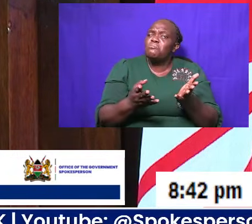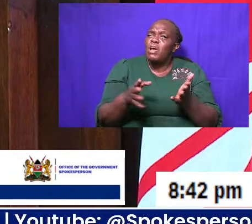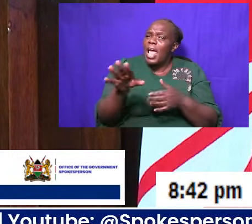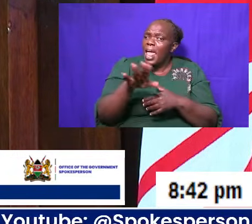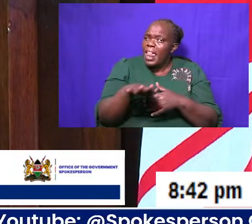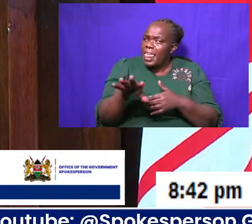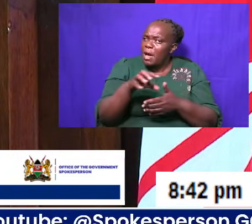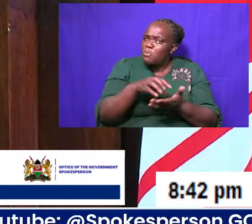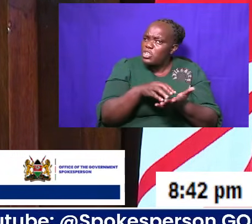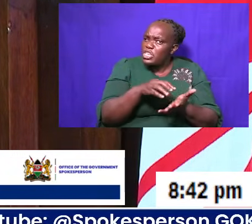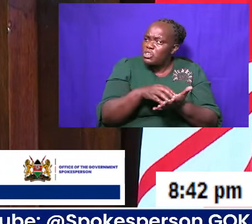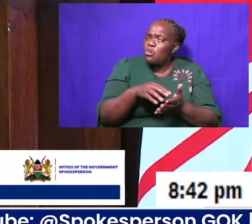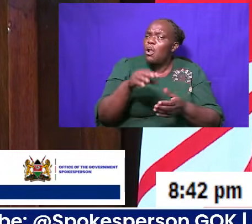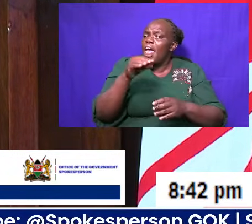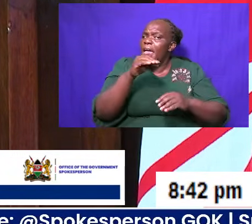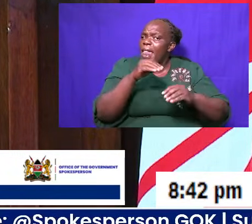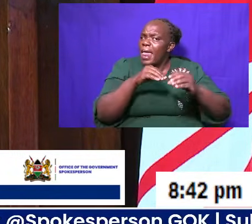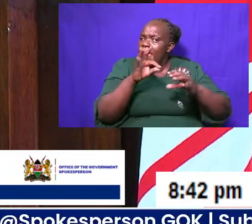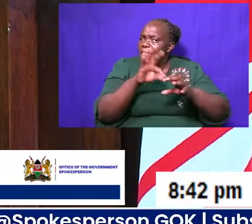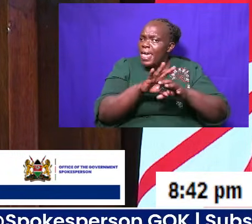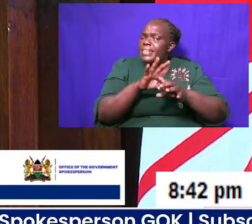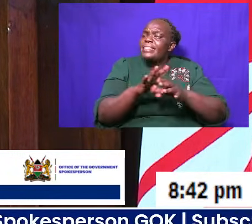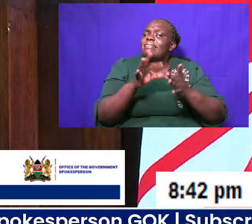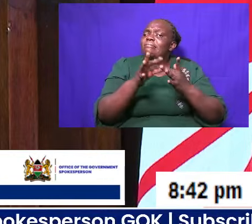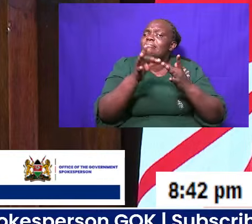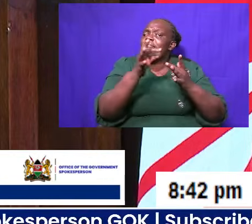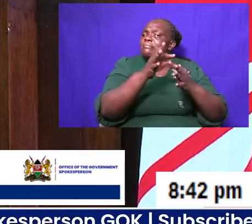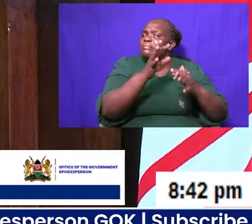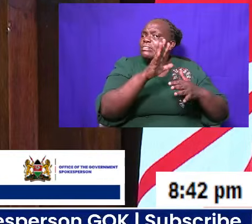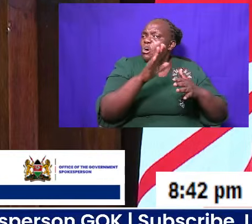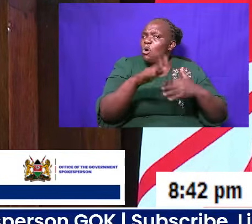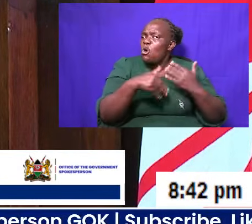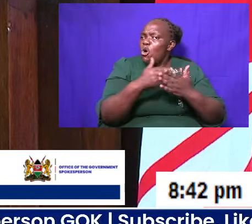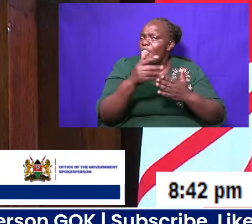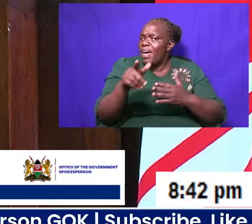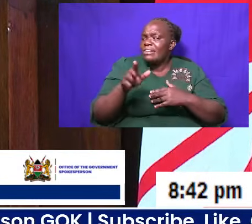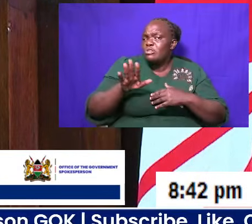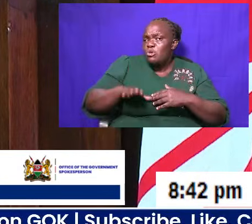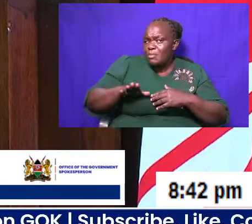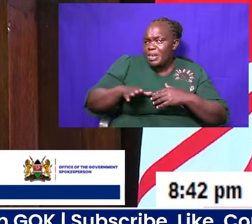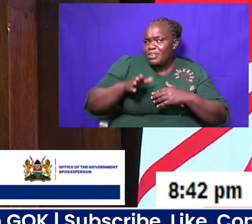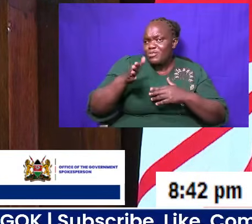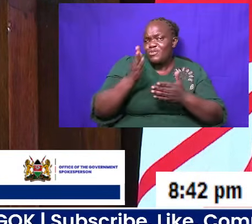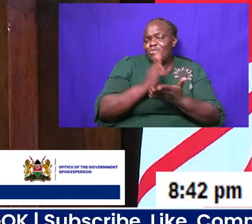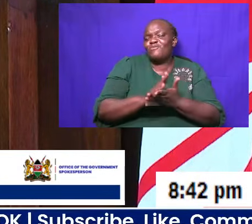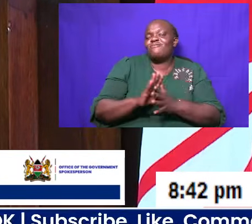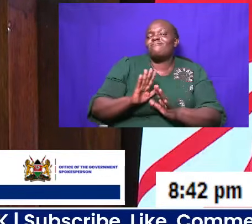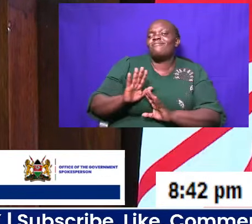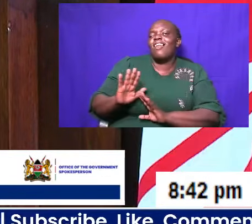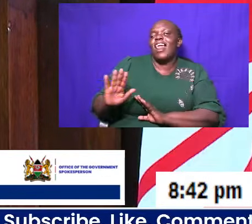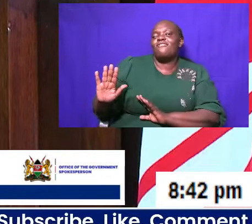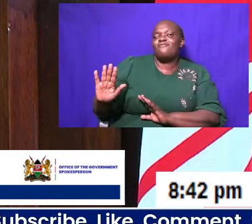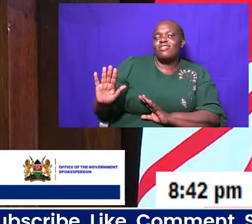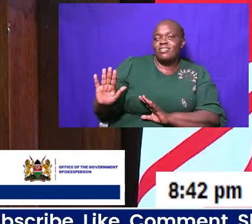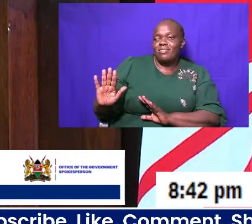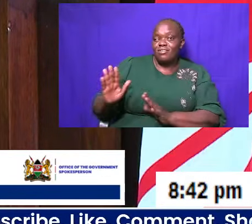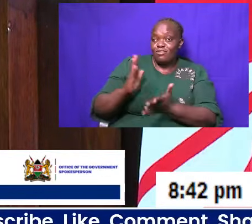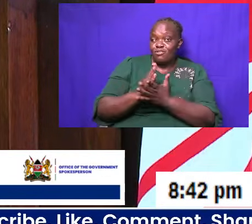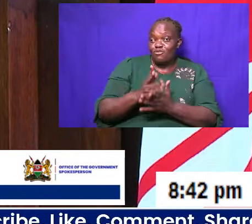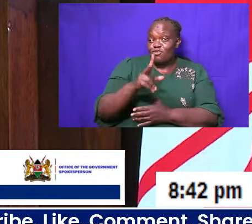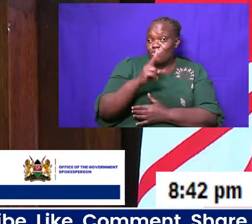positions, elected, nominated and all that, you realize that women have been left behind. We are now at